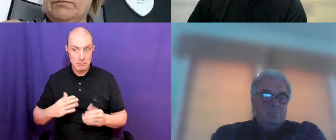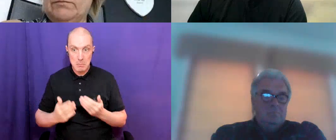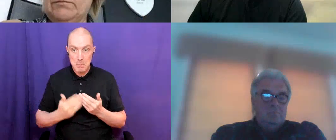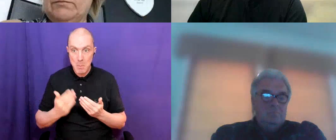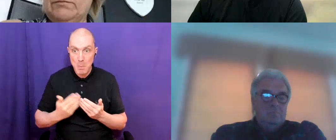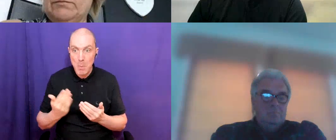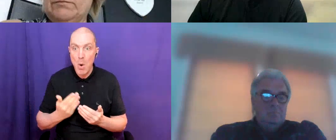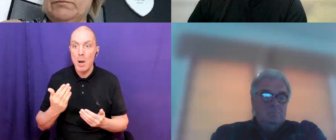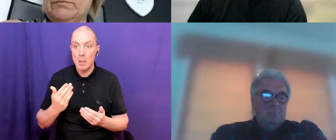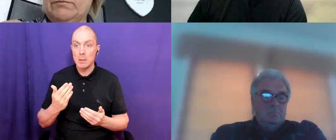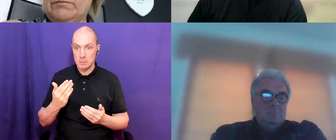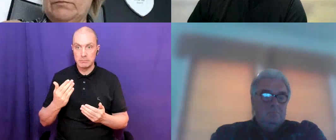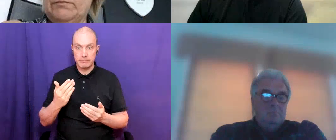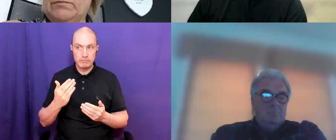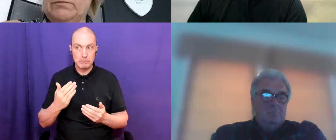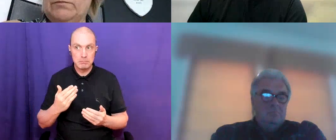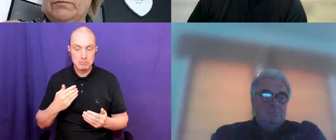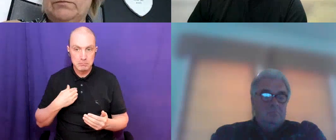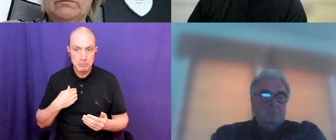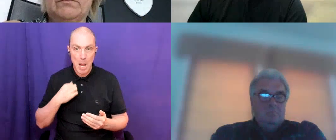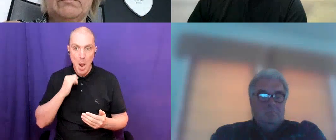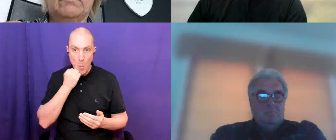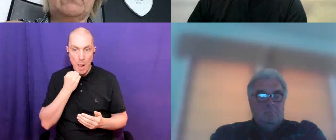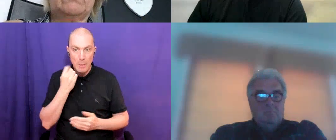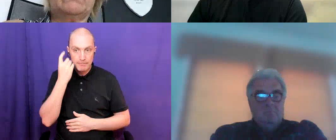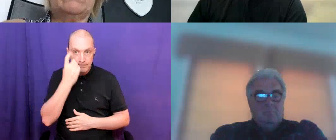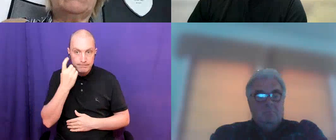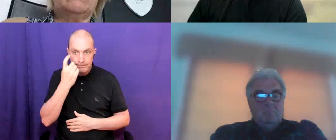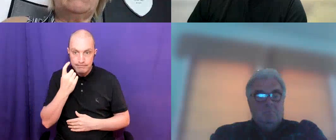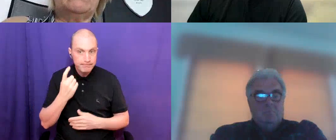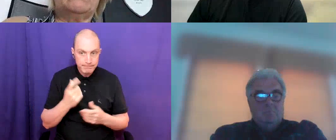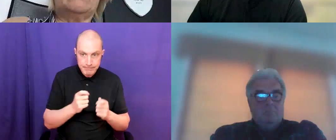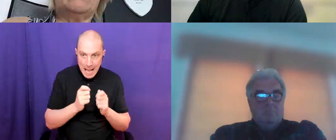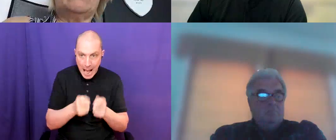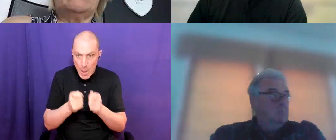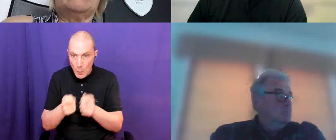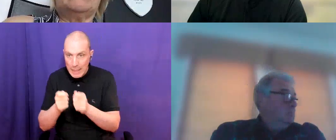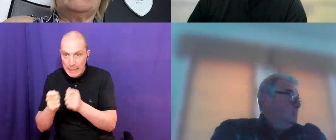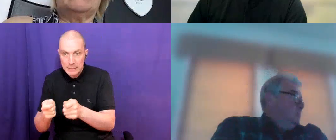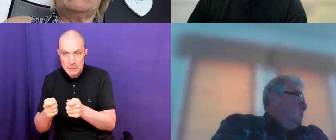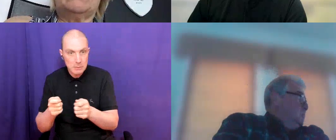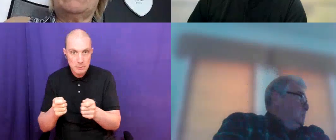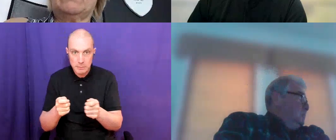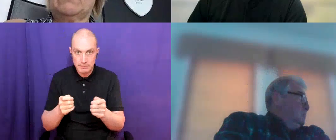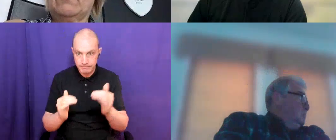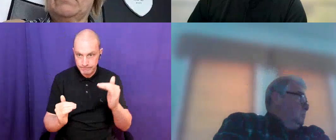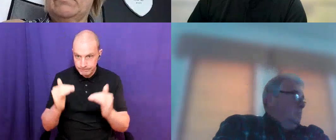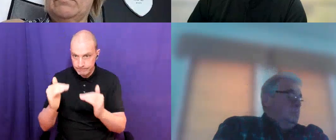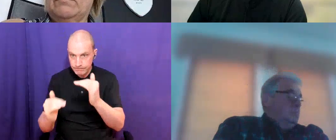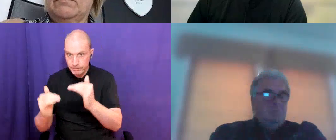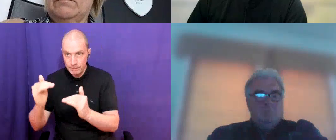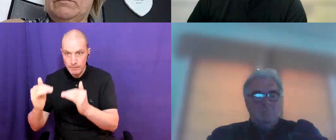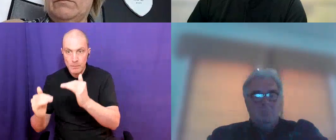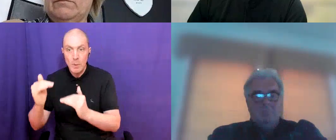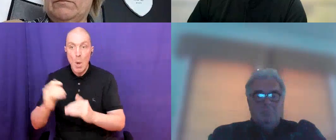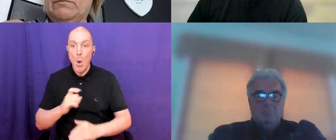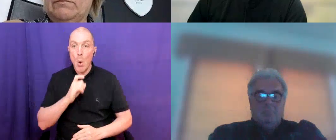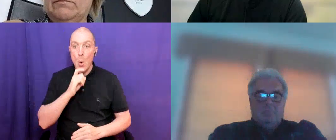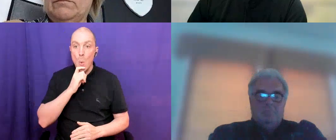will consider the responses and allocate accordingly. I would highlight those who require personal